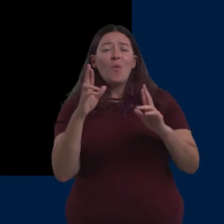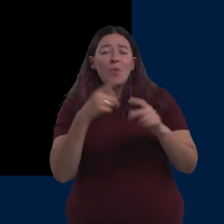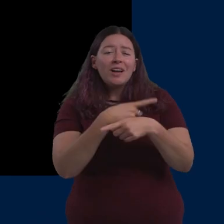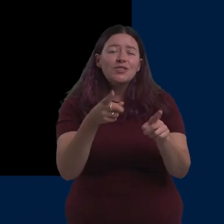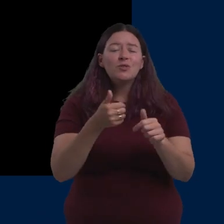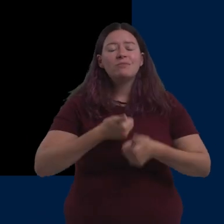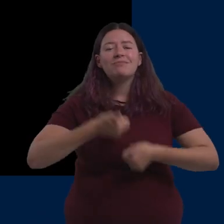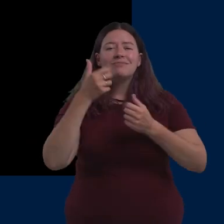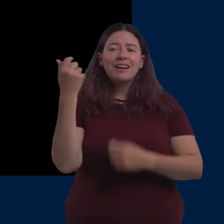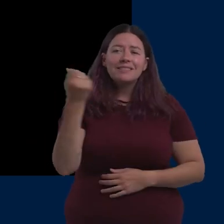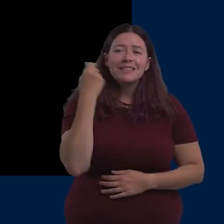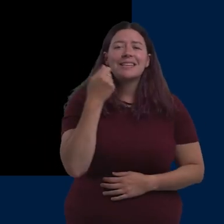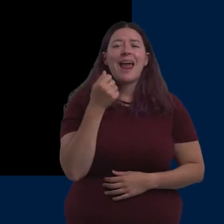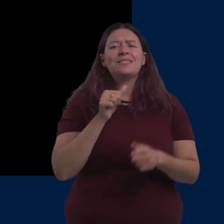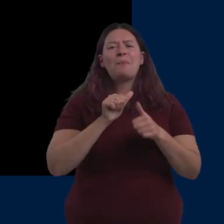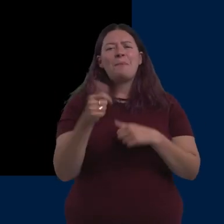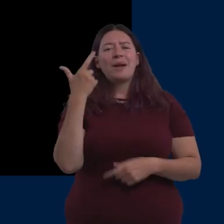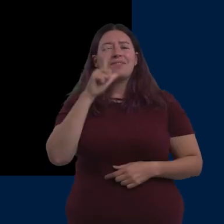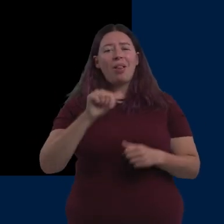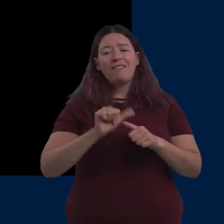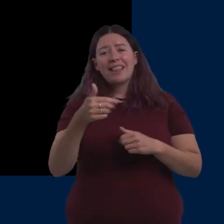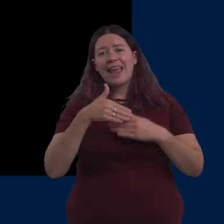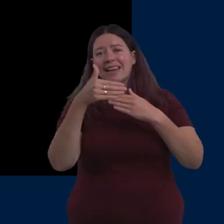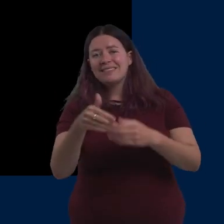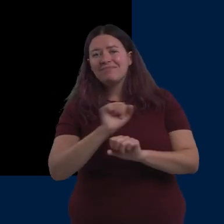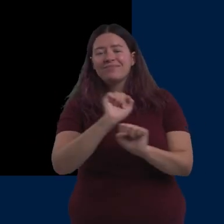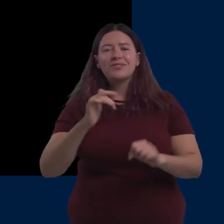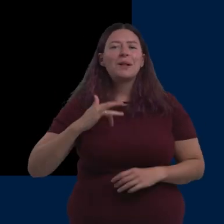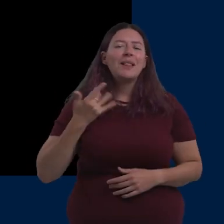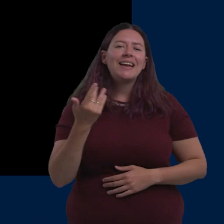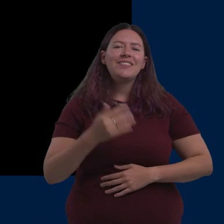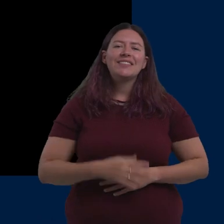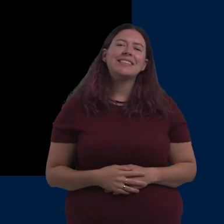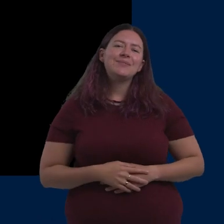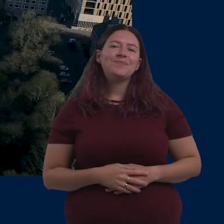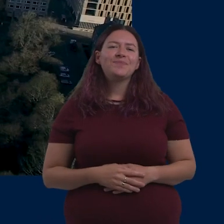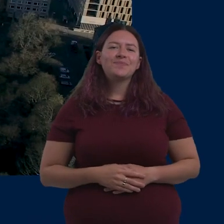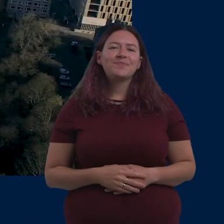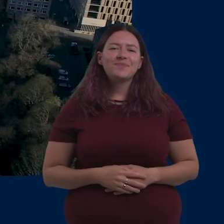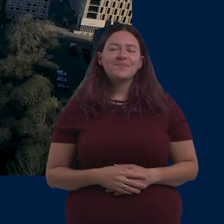greatest success and the best of luck in this next chapter of your lives.